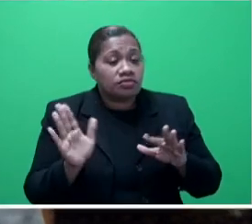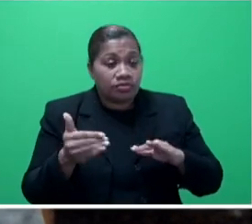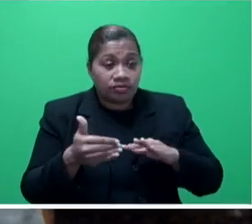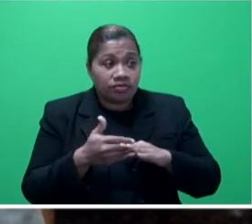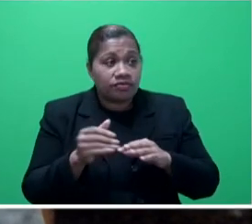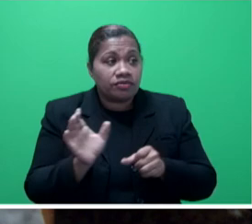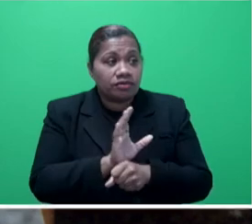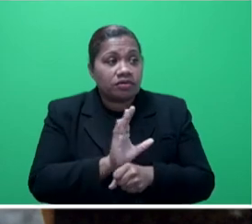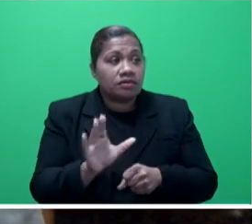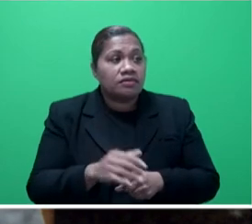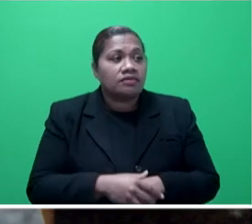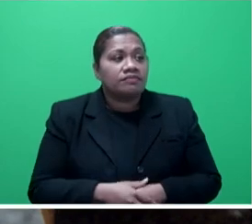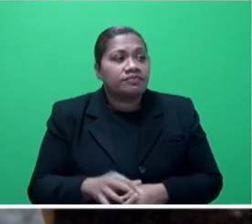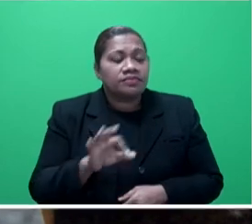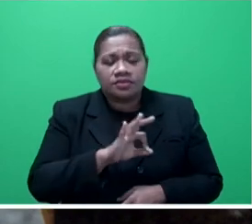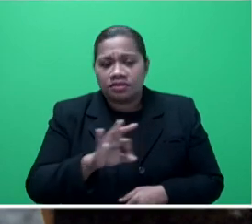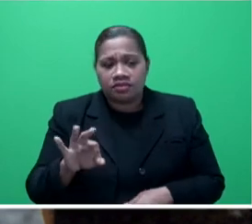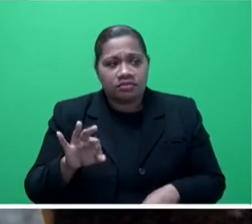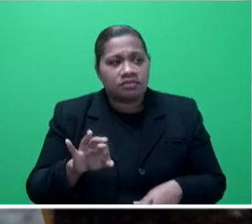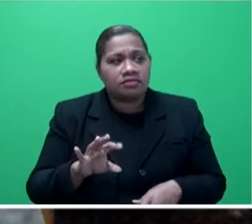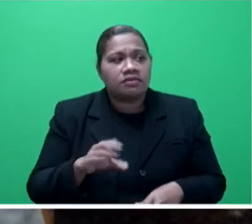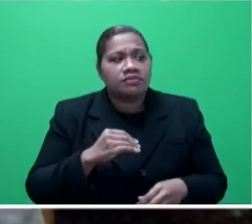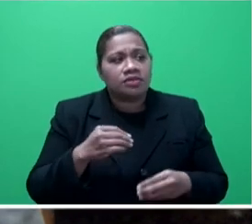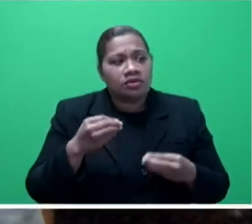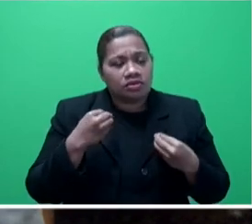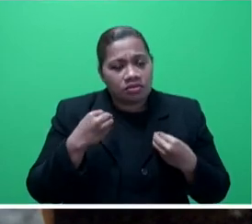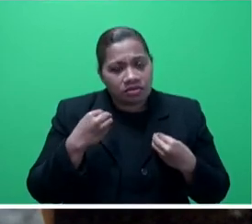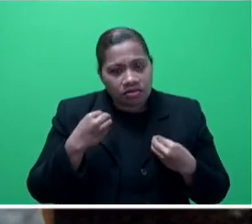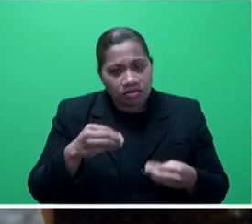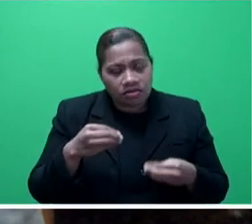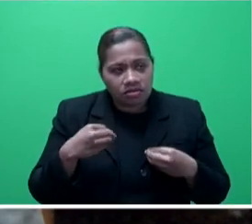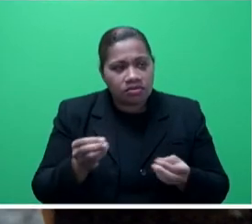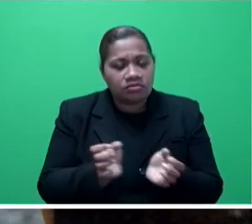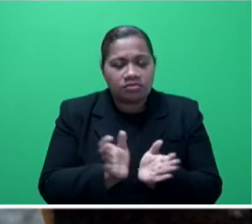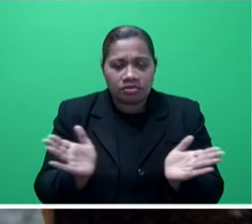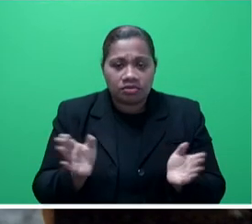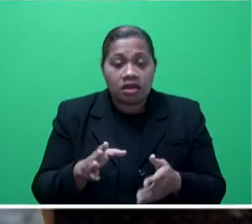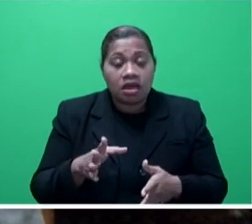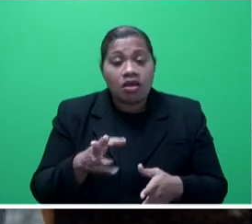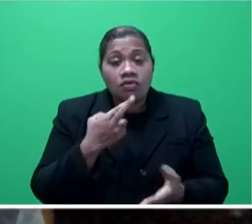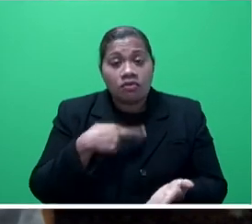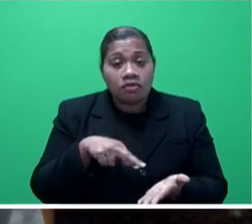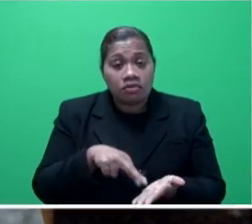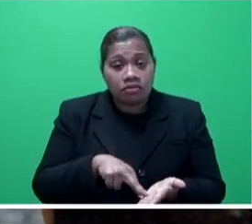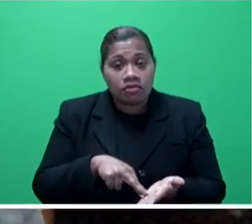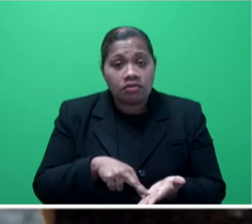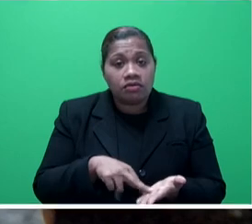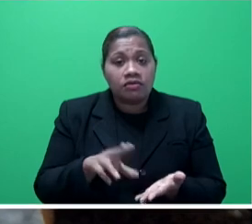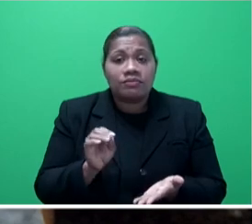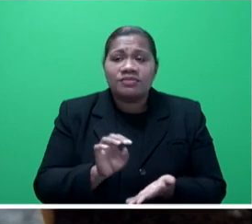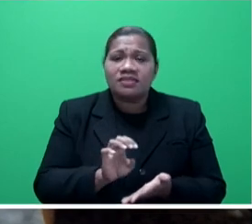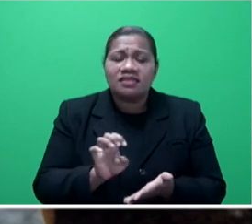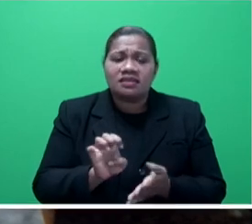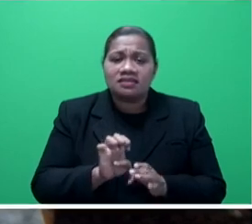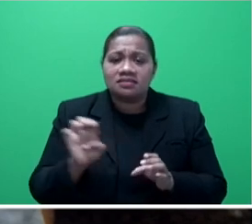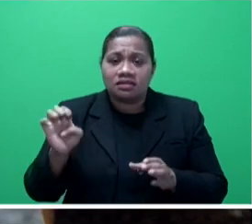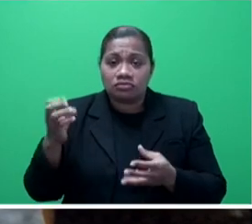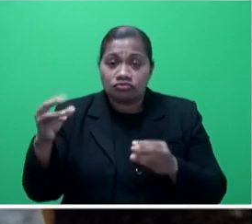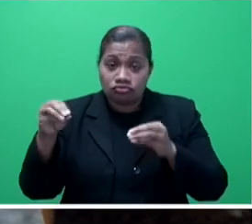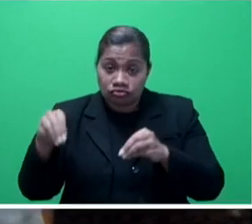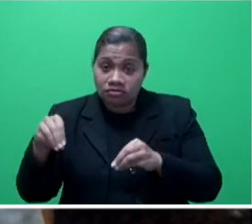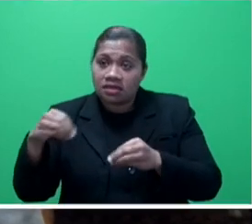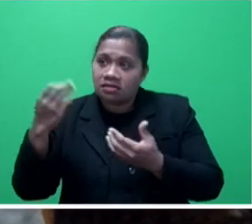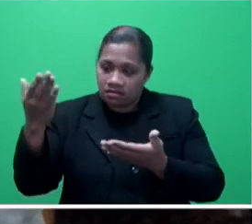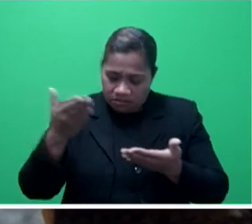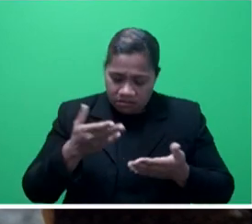is not actually audited by the Office of the Auditor General. The annual report is done by external sources and comes directly into Parliament. They